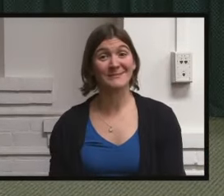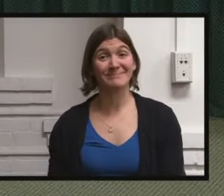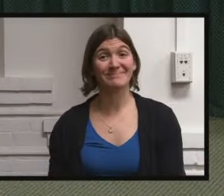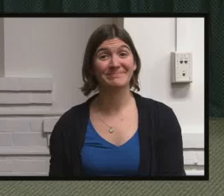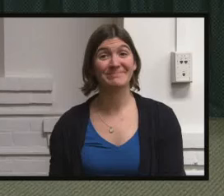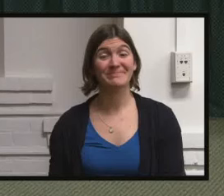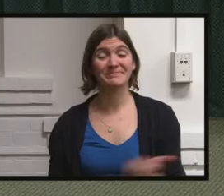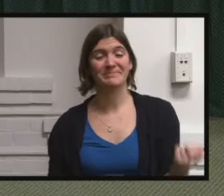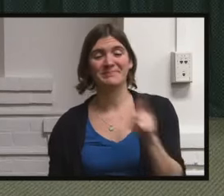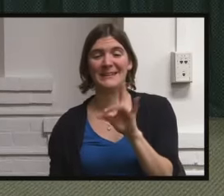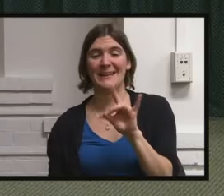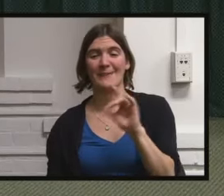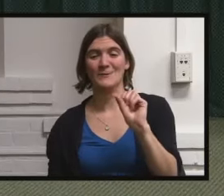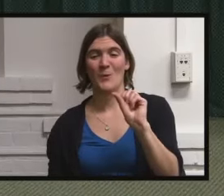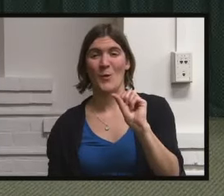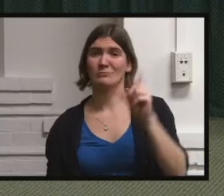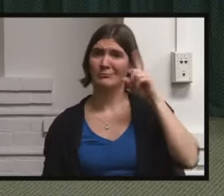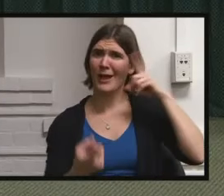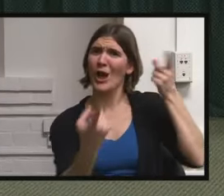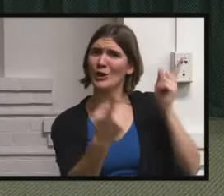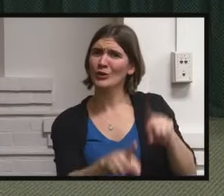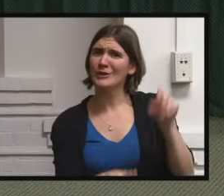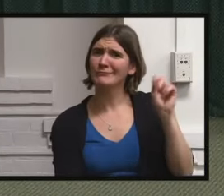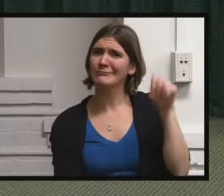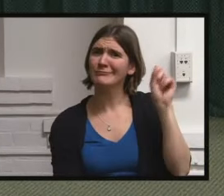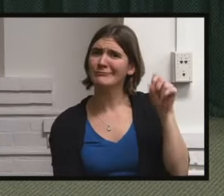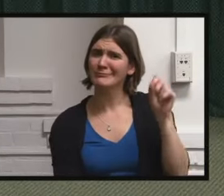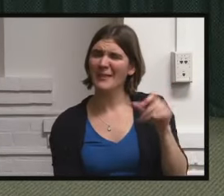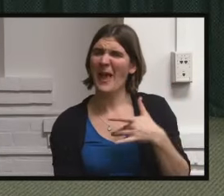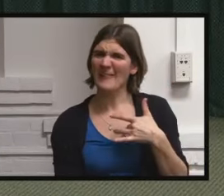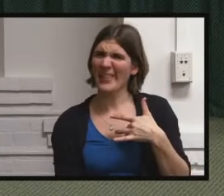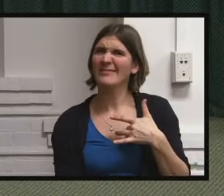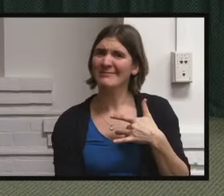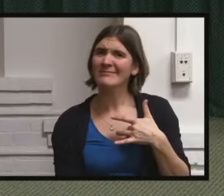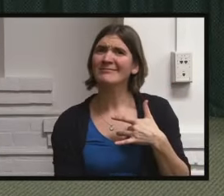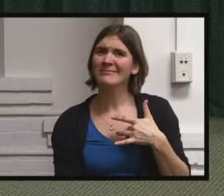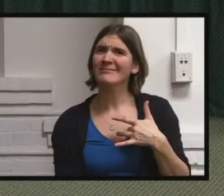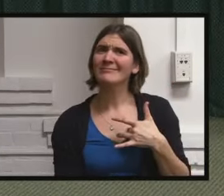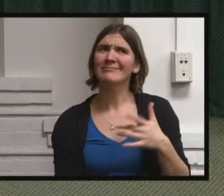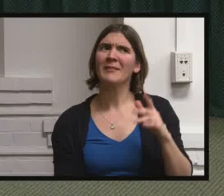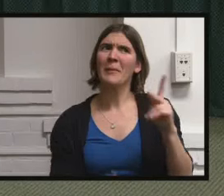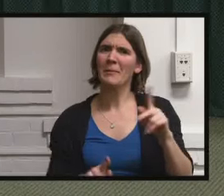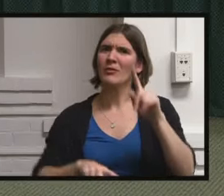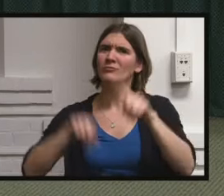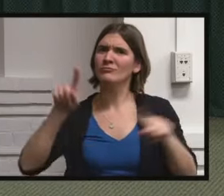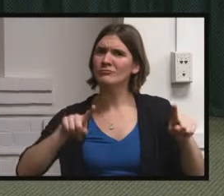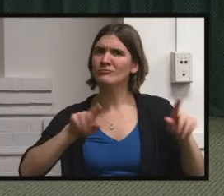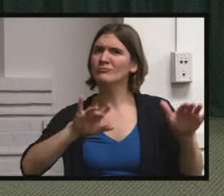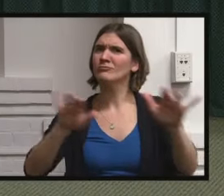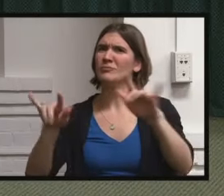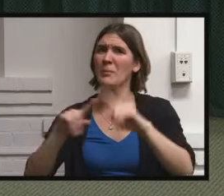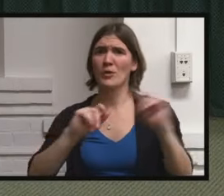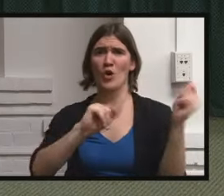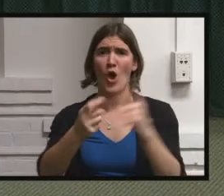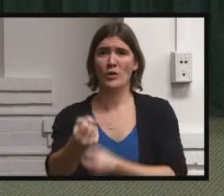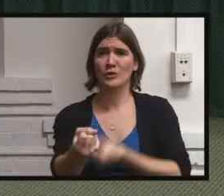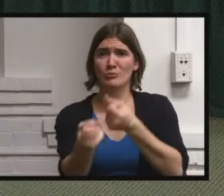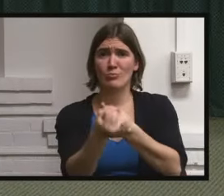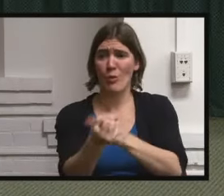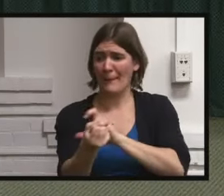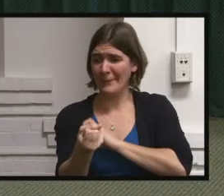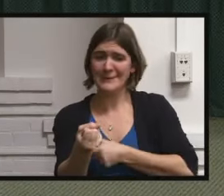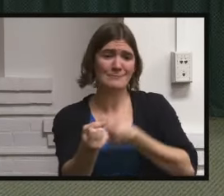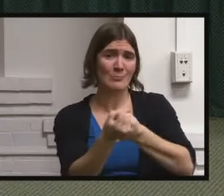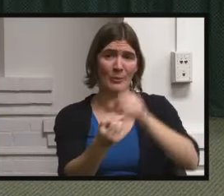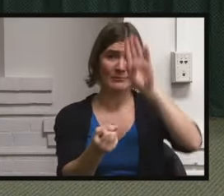I think agree with that. I think there was a really clear clear representation of the support for the police and fire